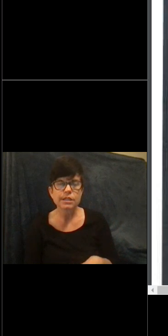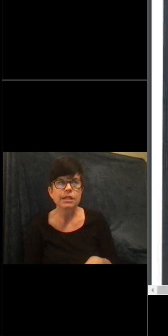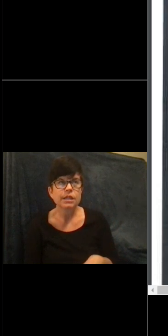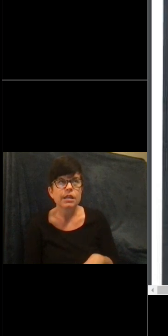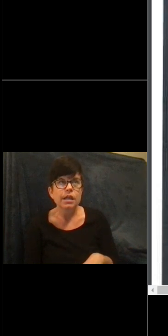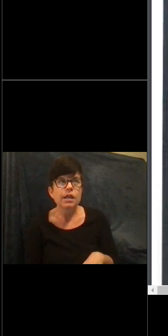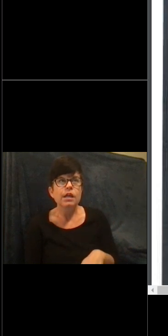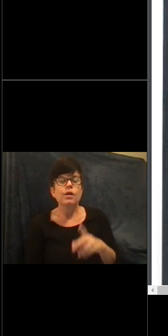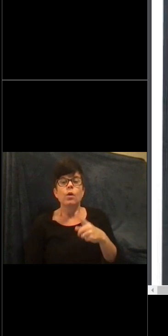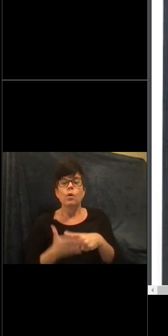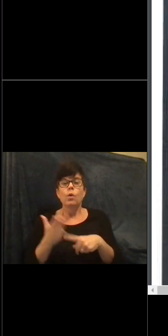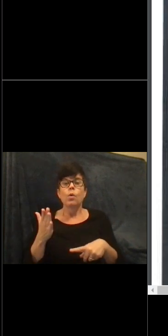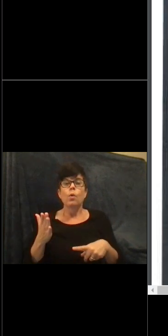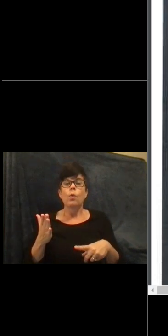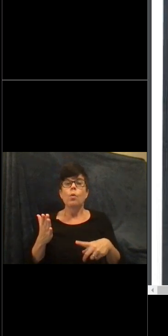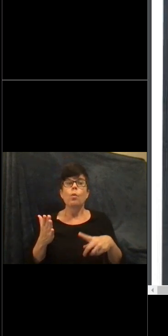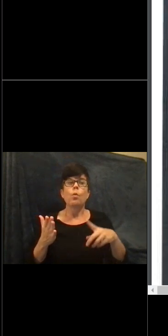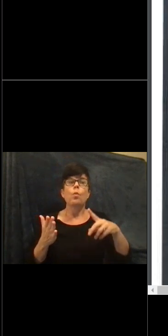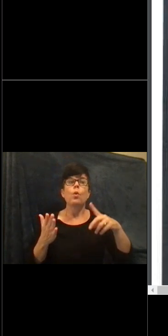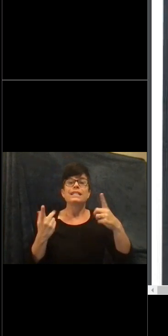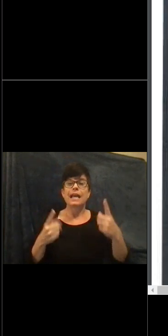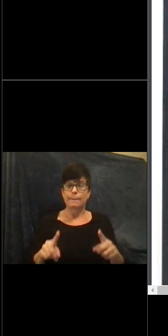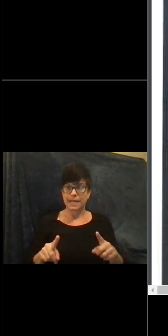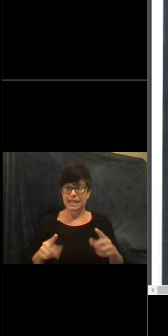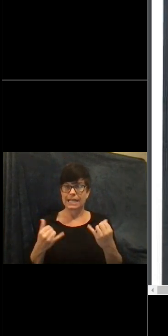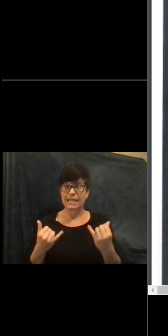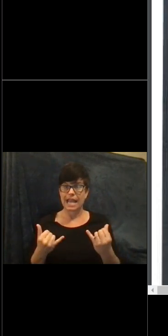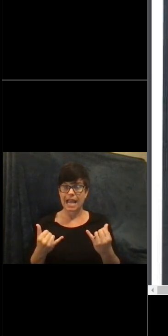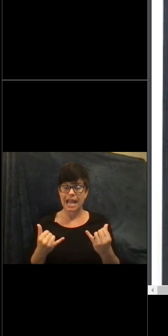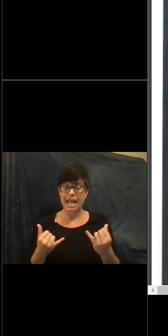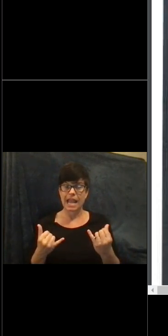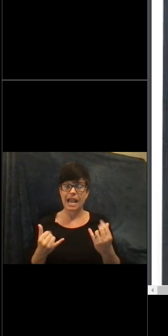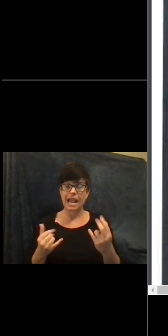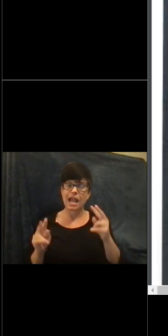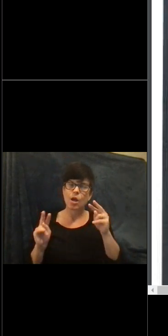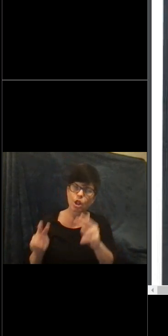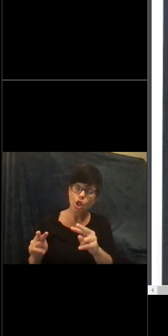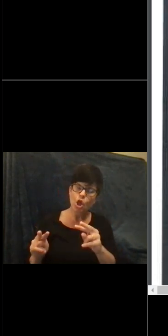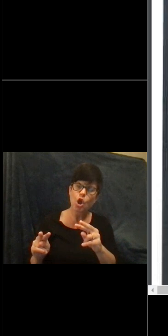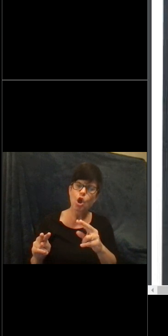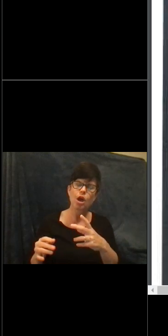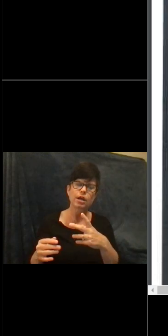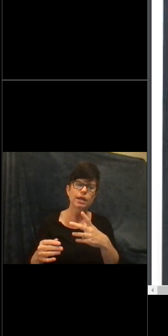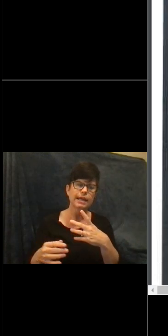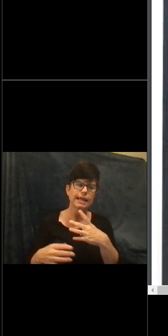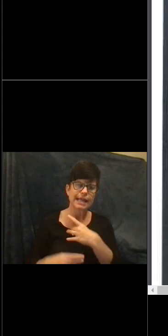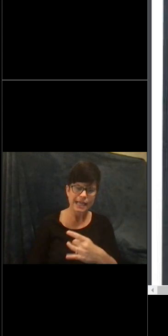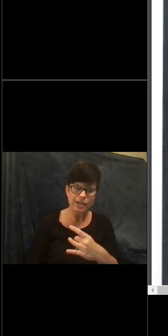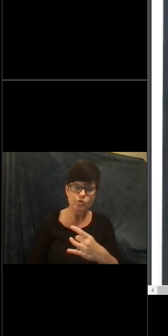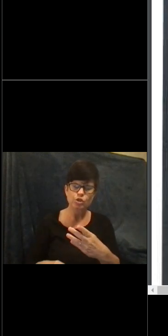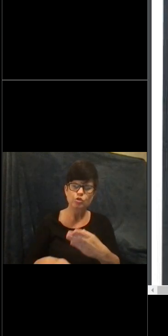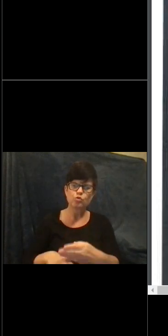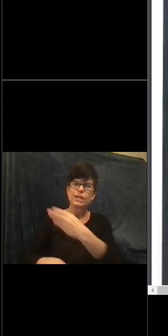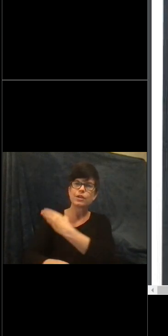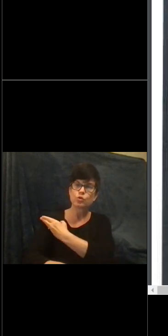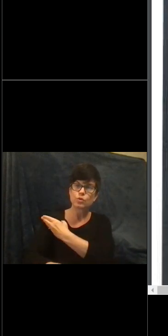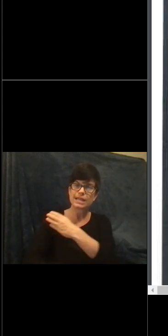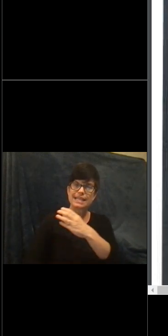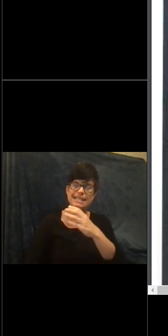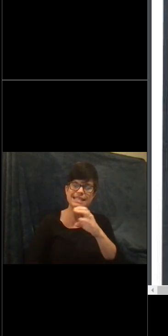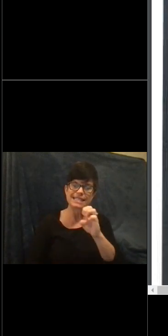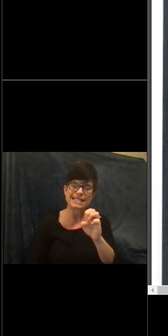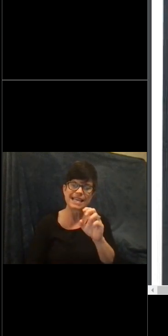may be happening is a look and interest to increase entitlements and then